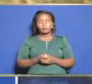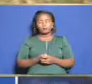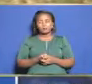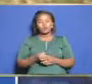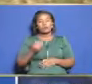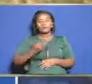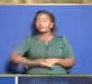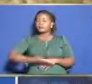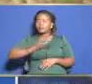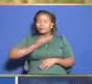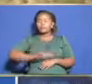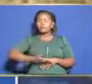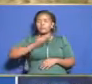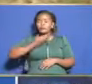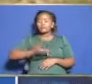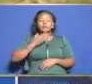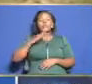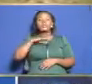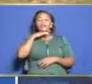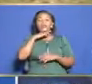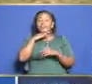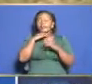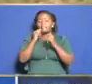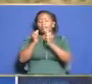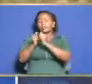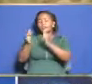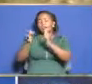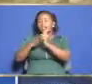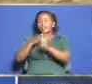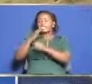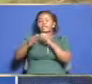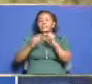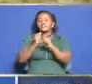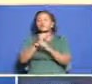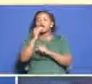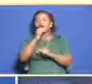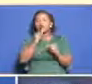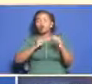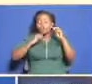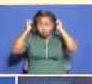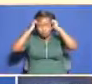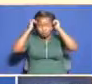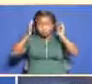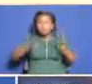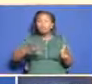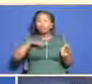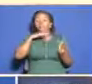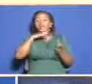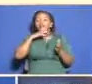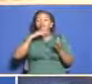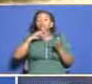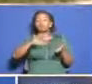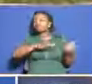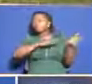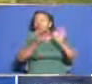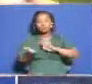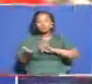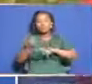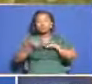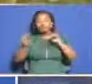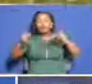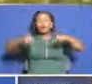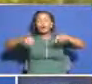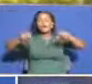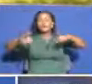Angered by the death of an 18-year-old student who fell off a motorcycle and died on the spot last night